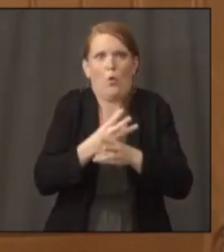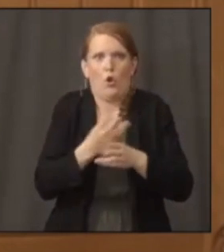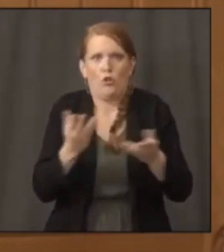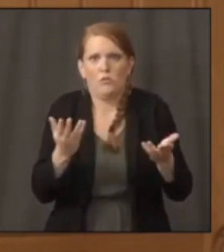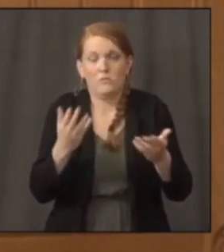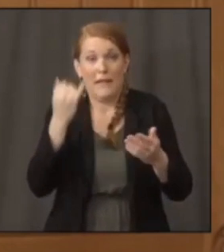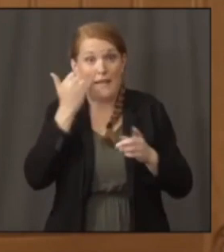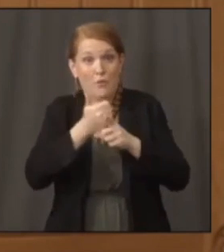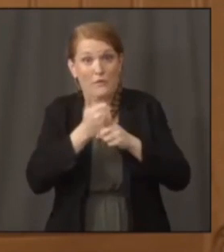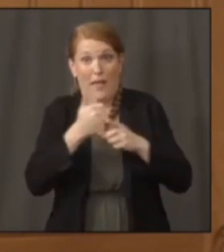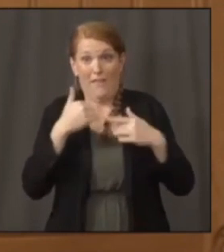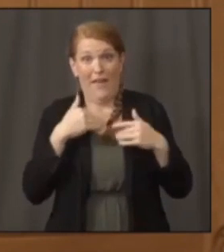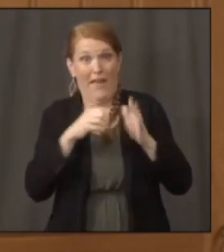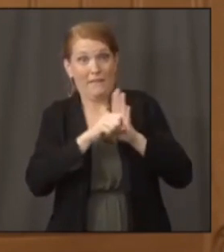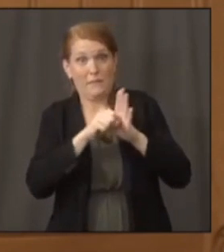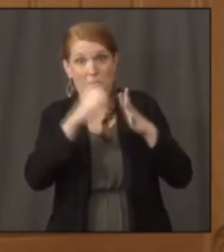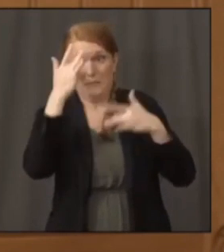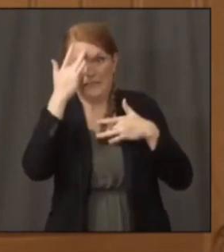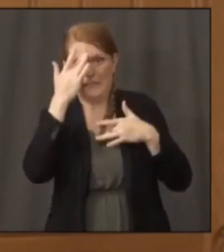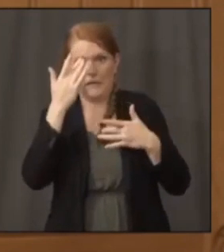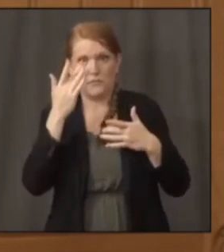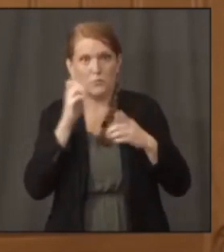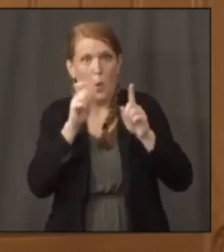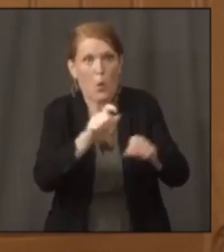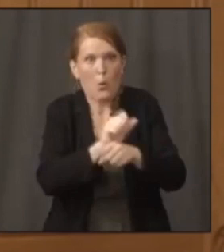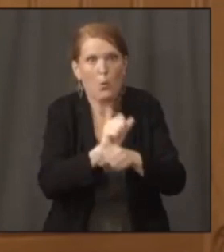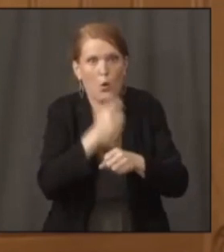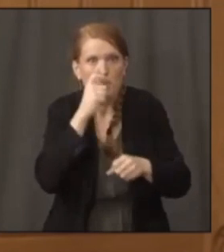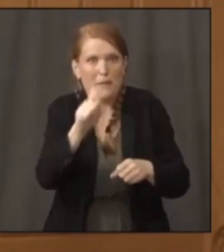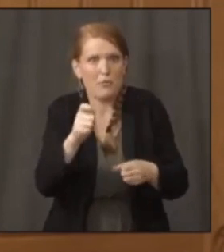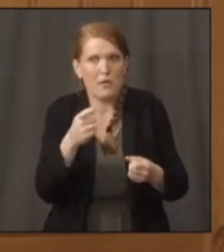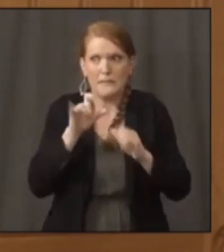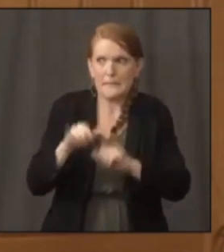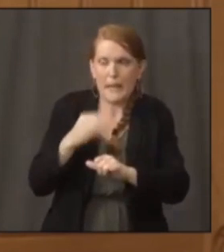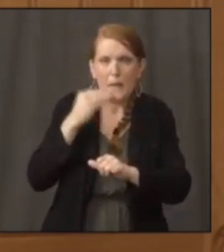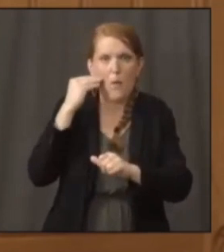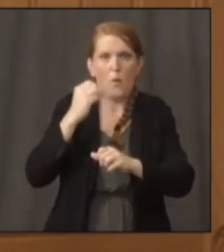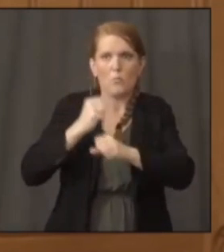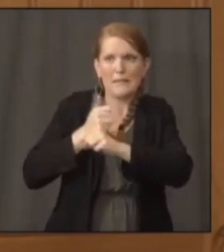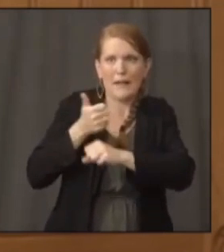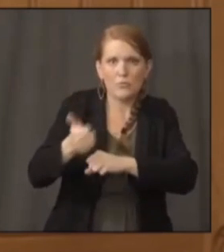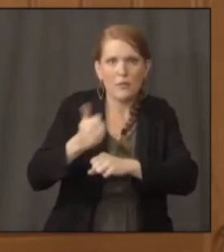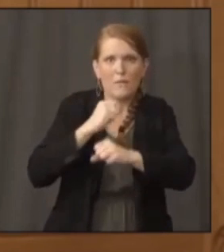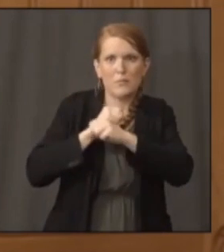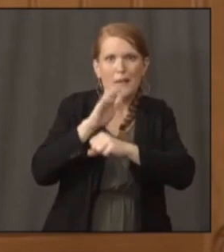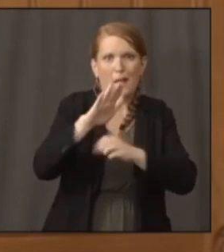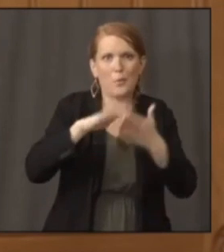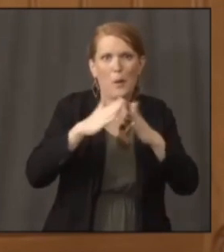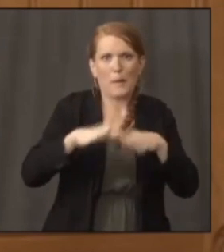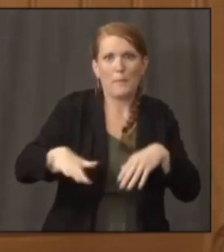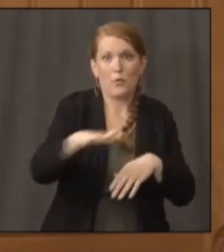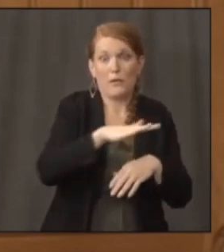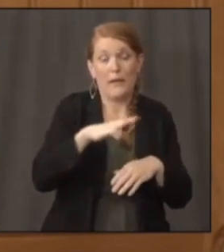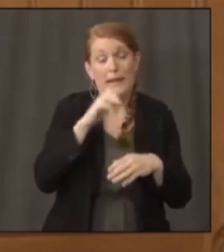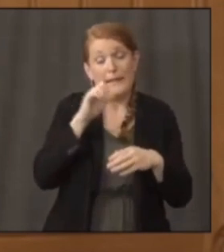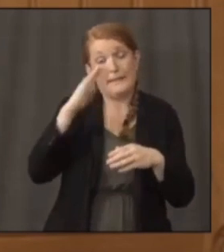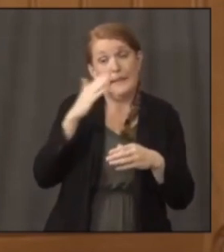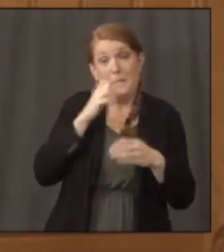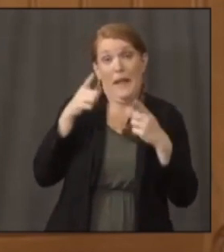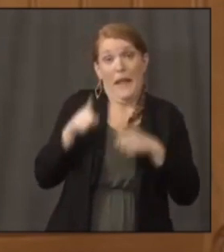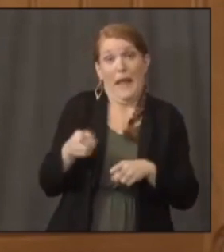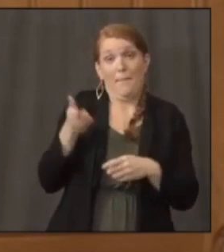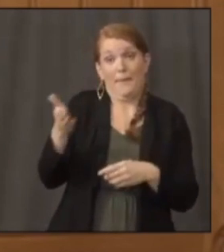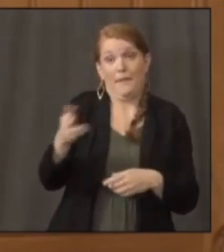work. You need to stay home and you need to protect your community, and that did not happen here. But that